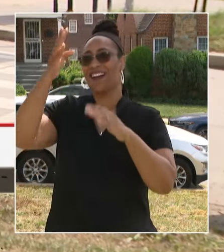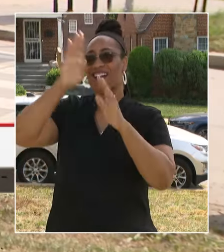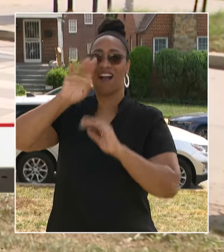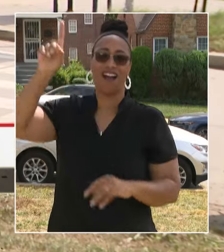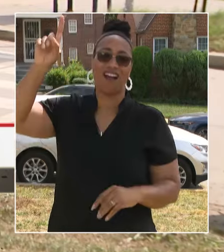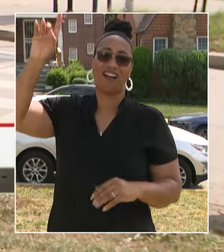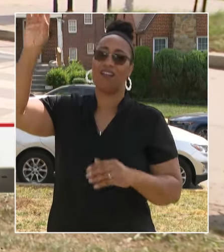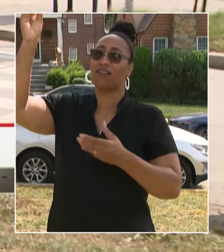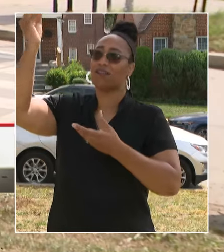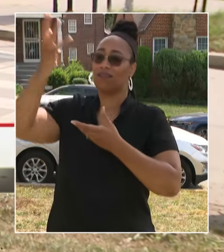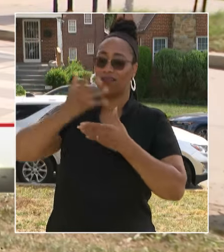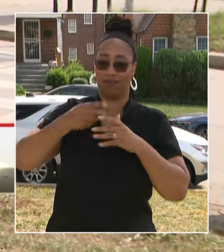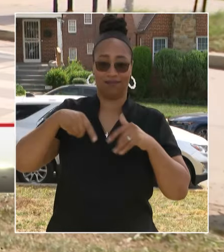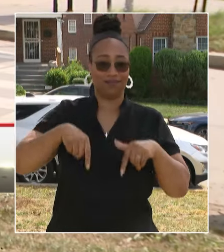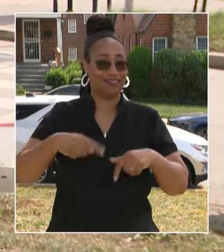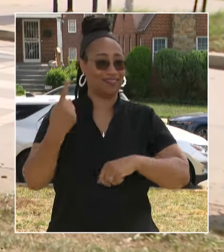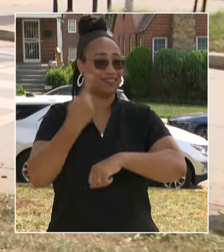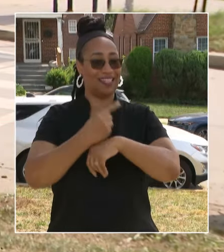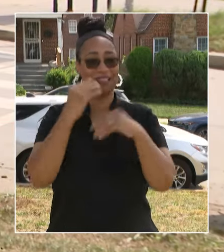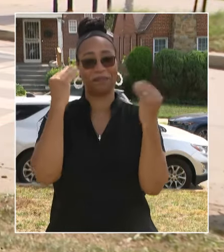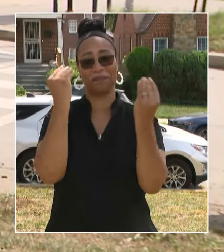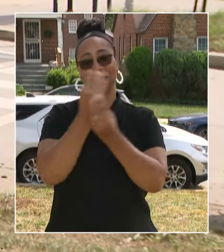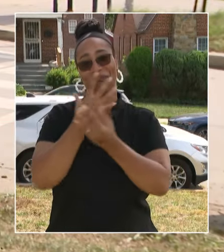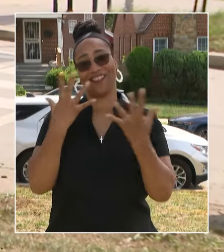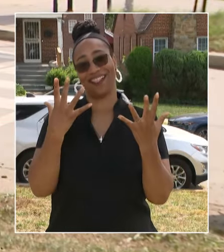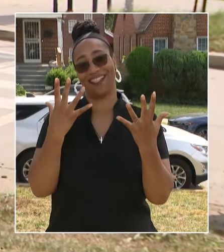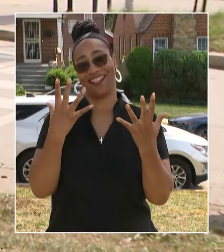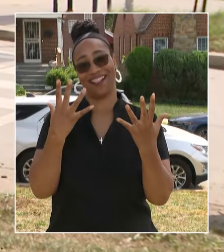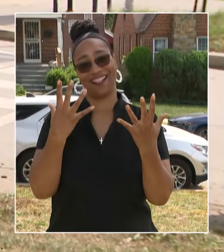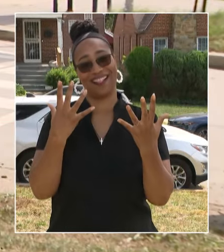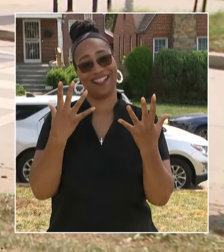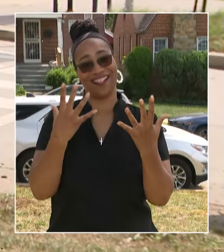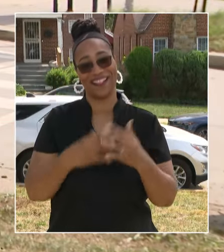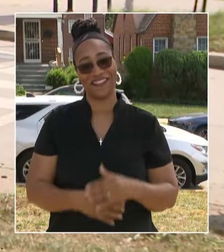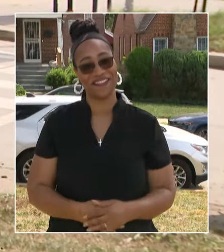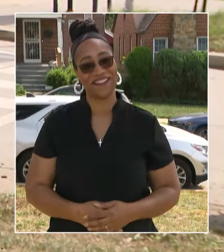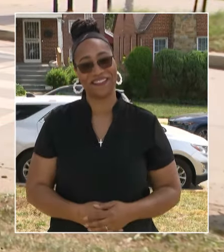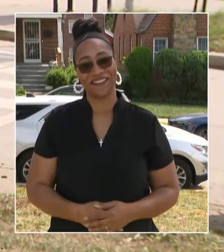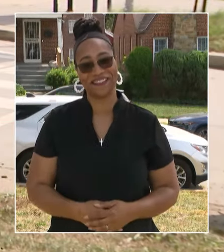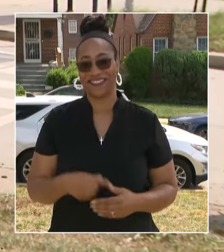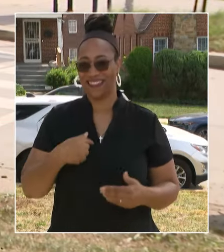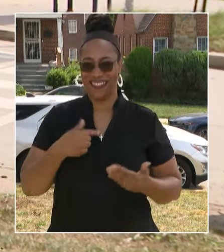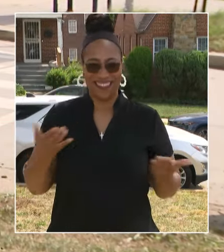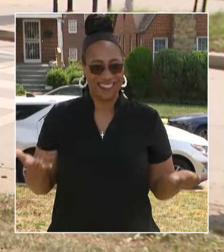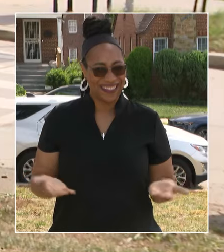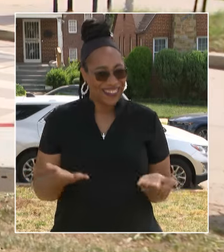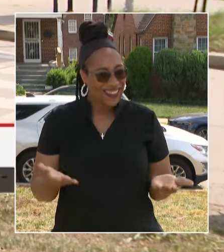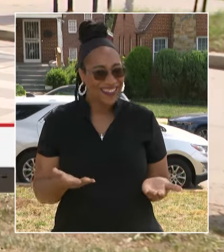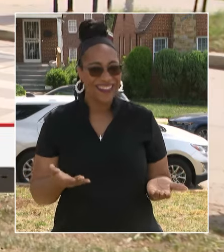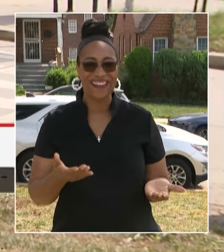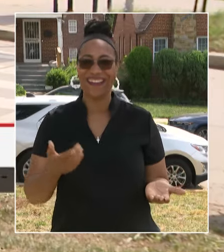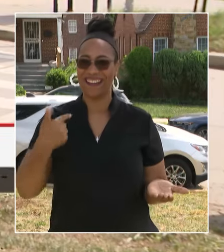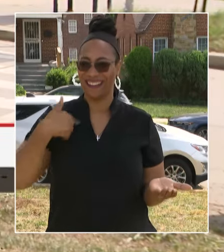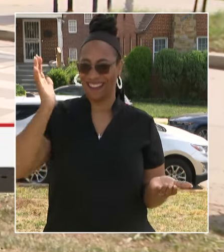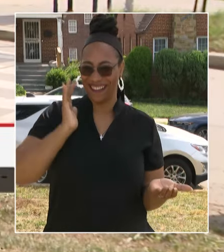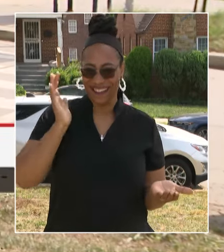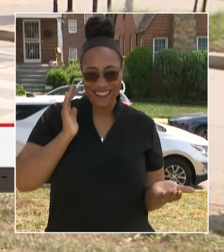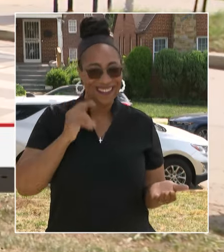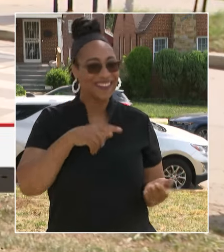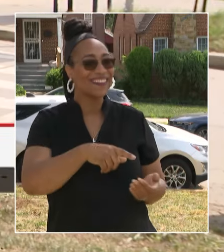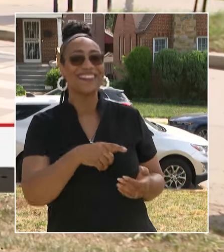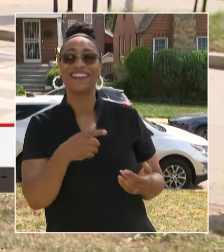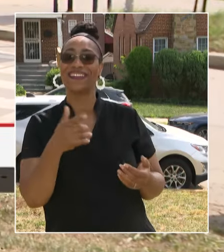And also just to be here on my paper route. And I know they don't do that no more, right? But not